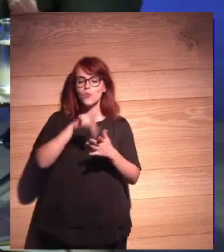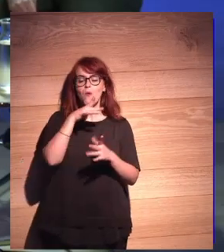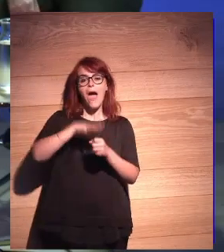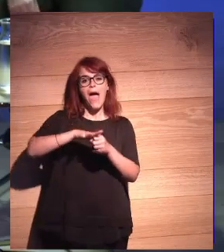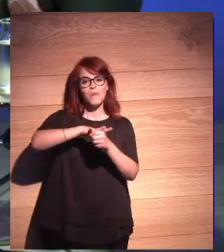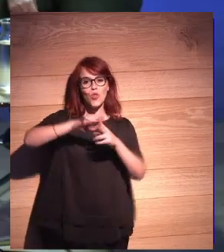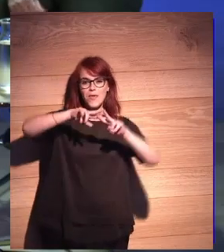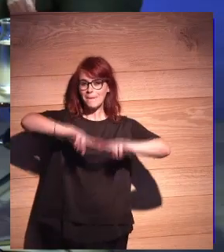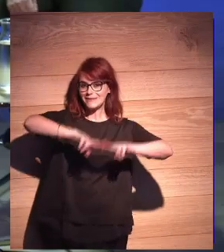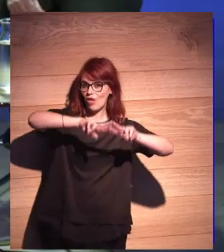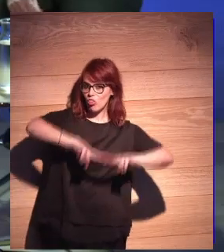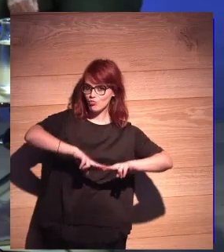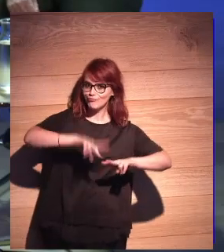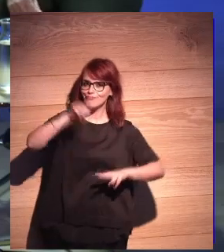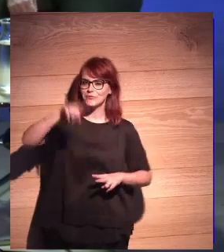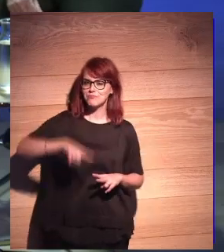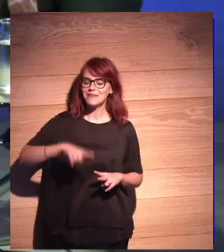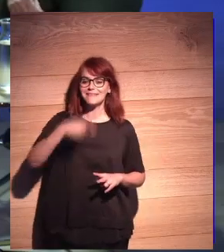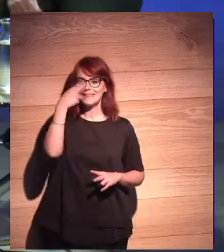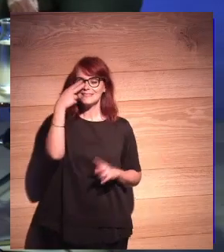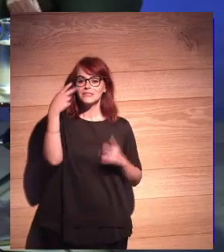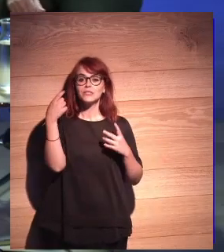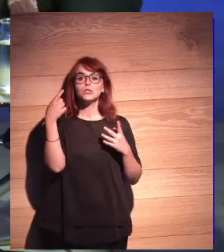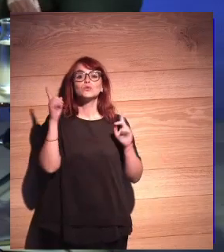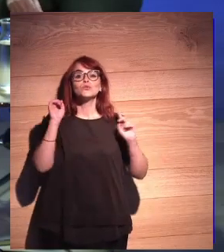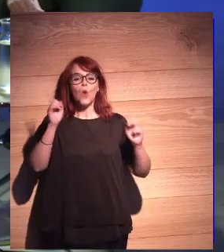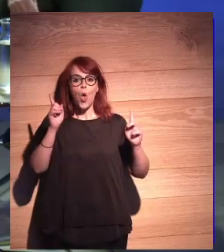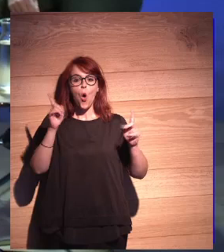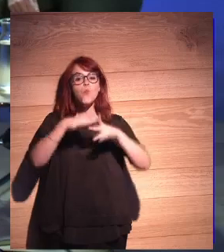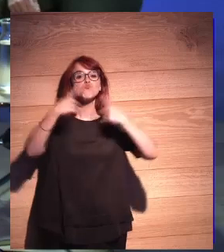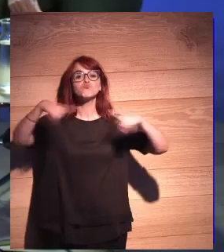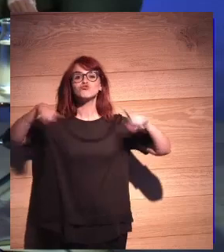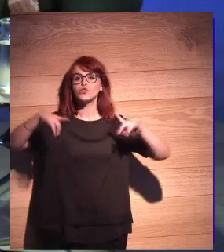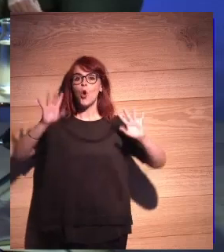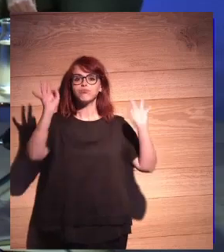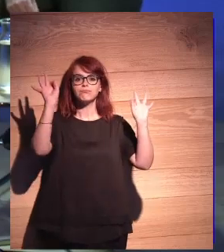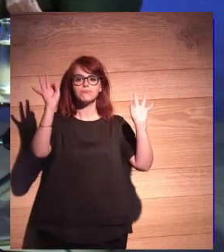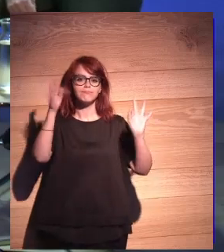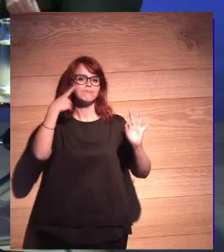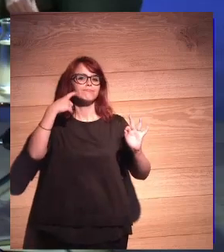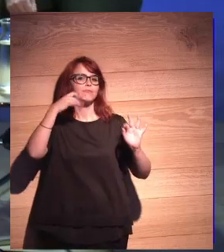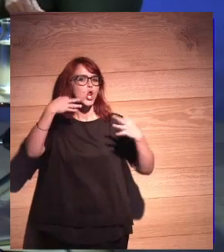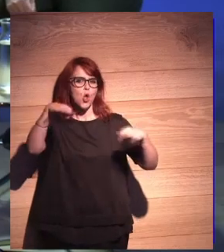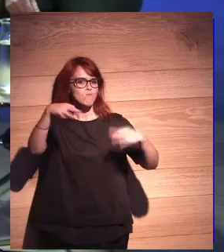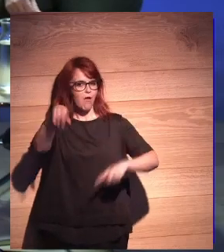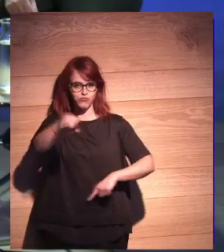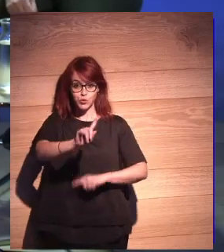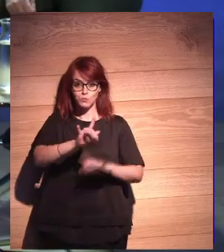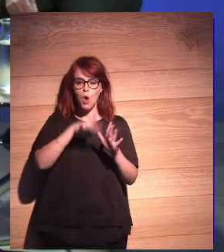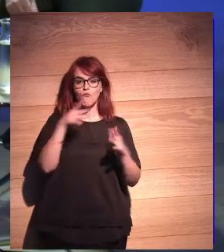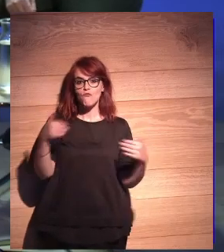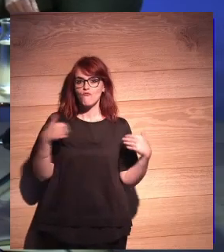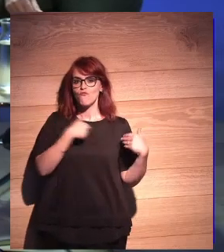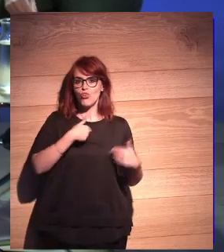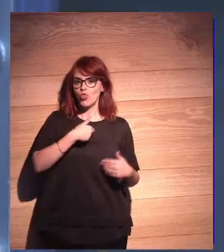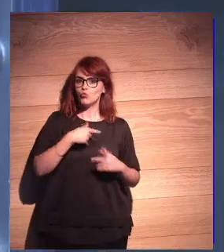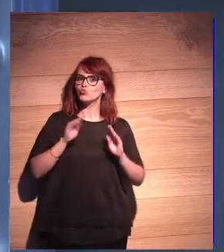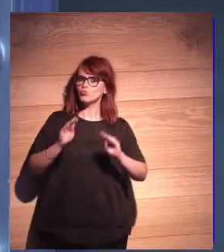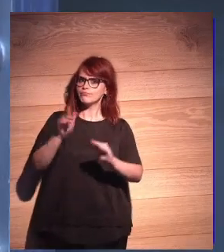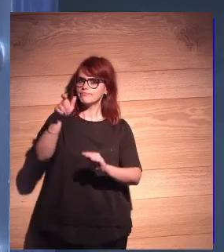audio images. He has a great repertoire in the field of research as well. He's not only a musician or a traditional musician,